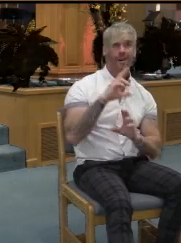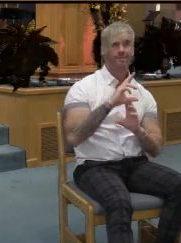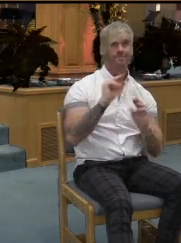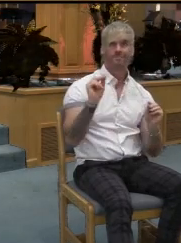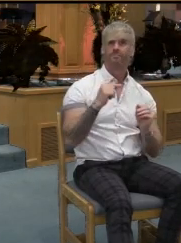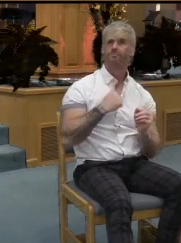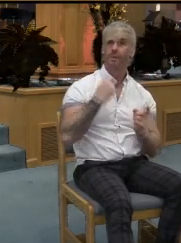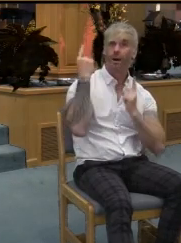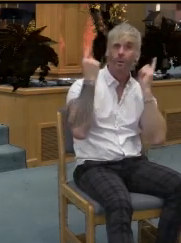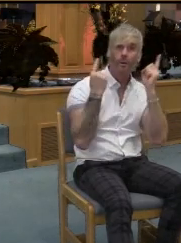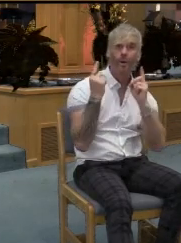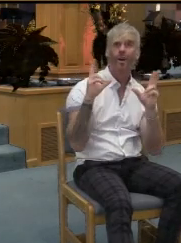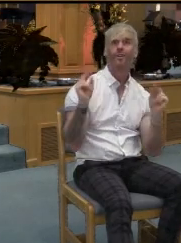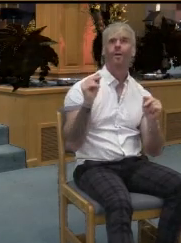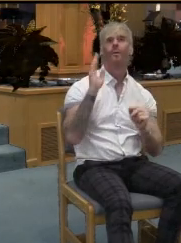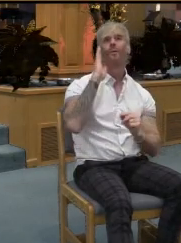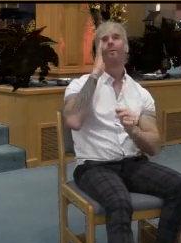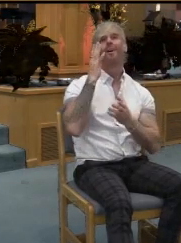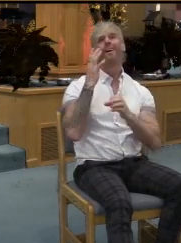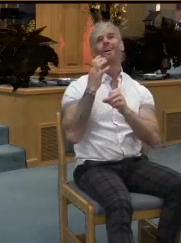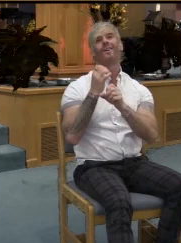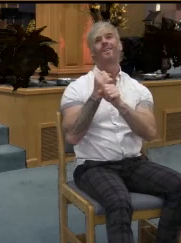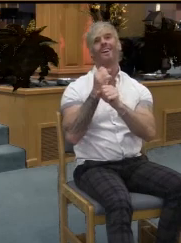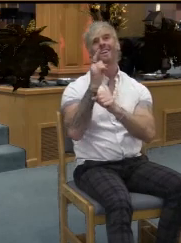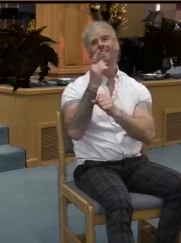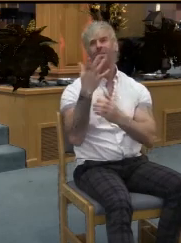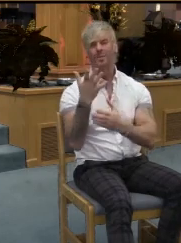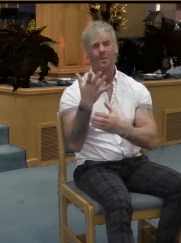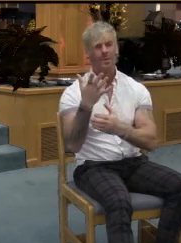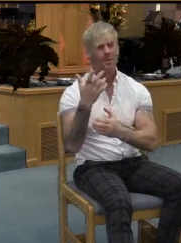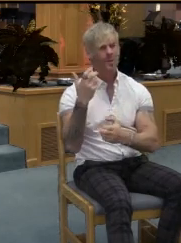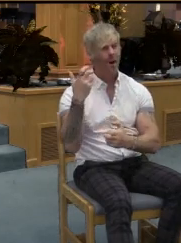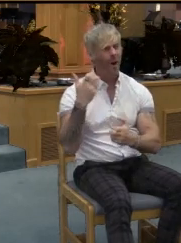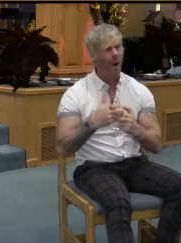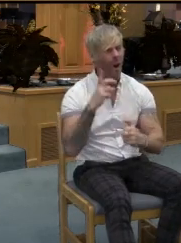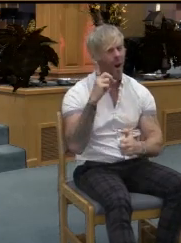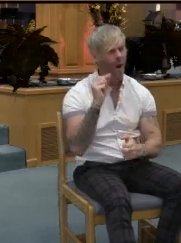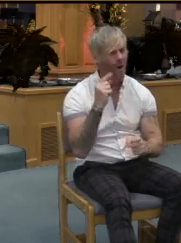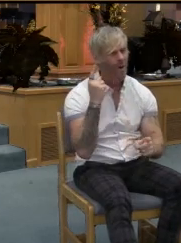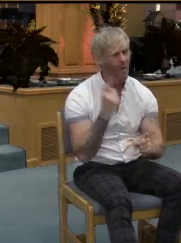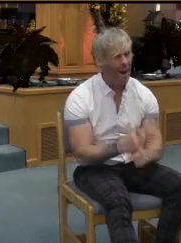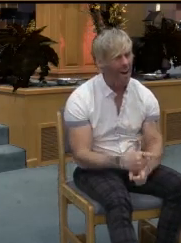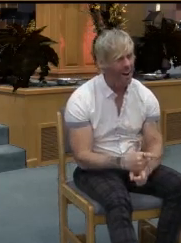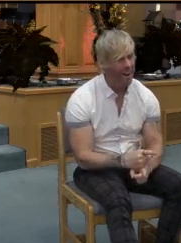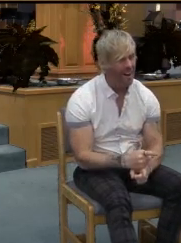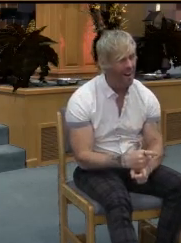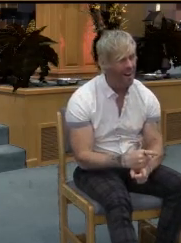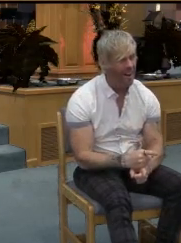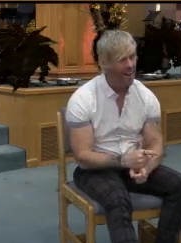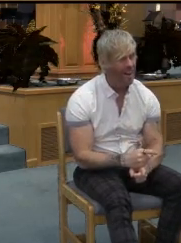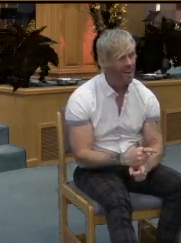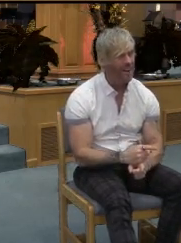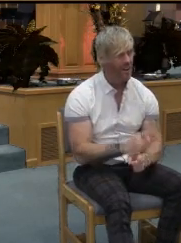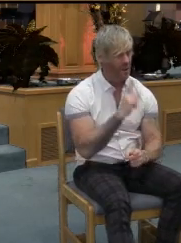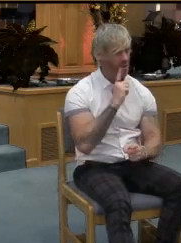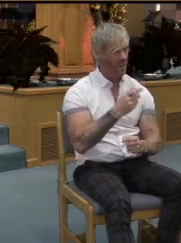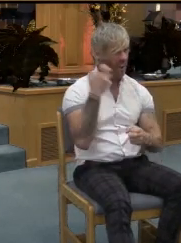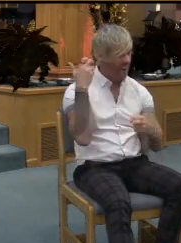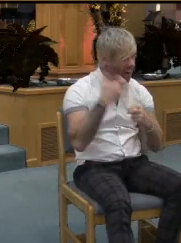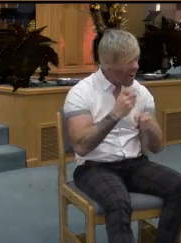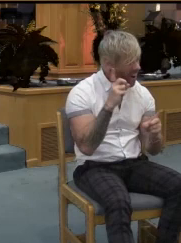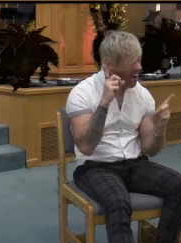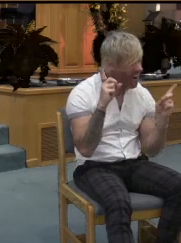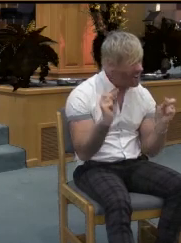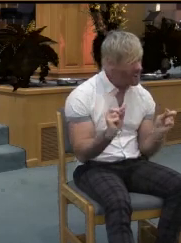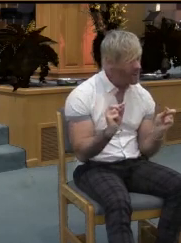worry. I'm going to trust you. That's hard to do, isn't it? Do you find that hard to do? Does worry